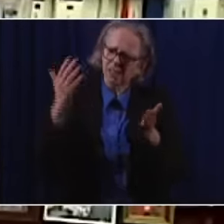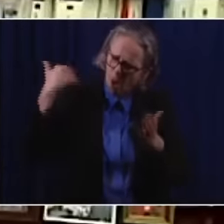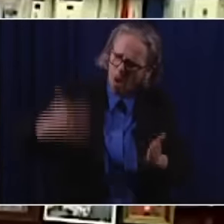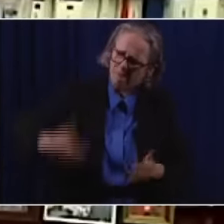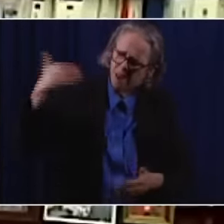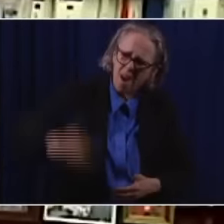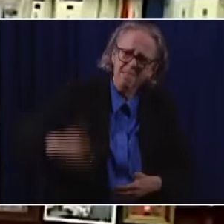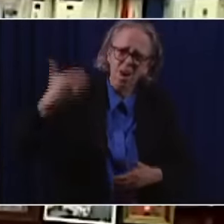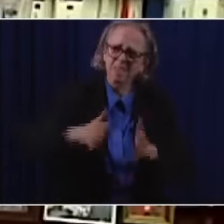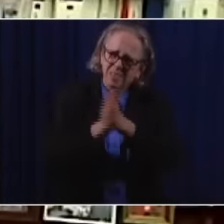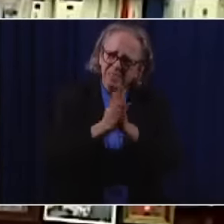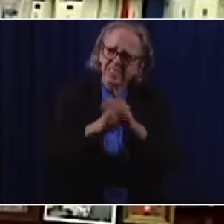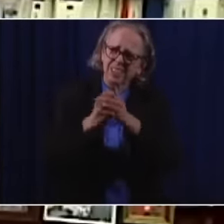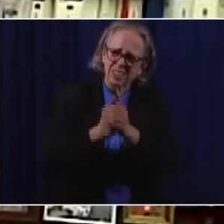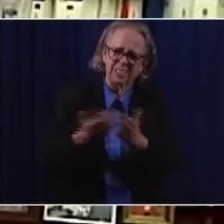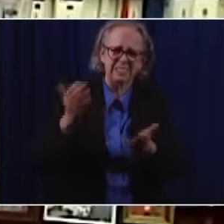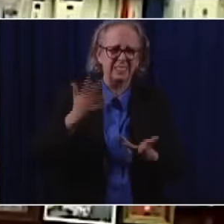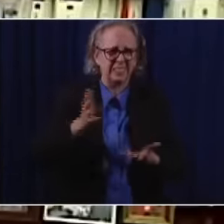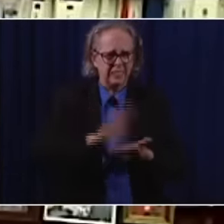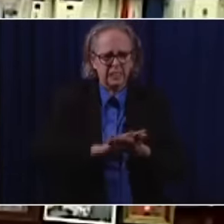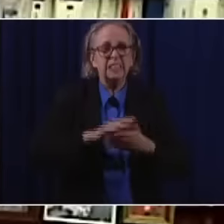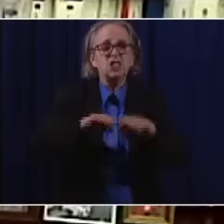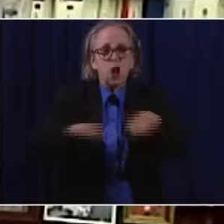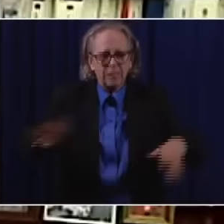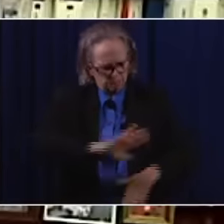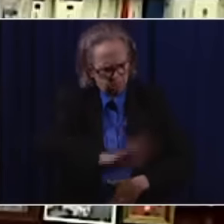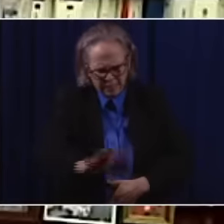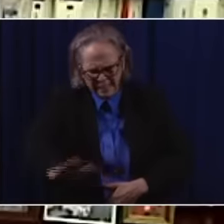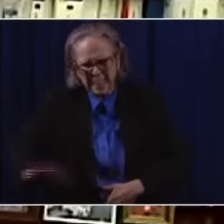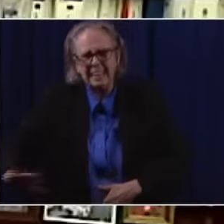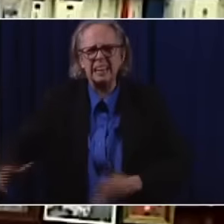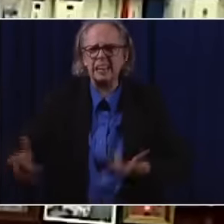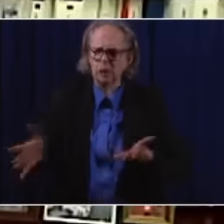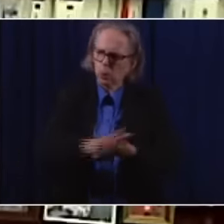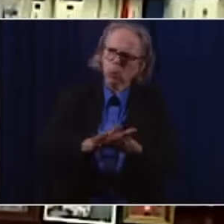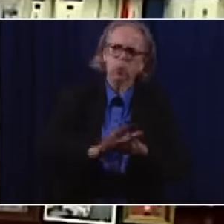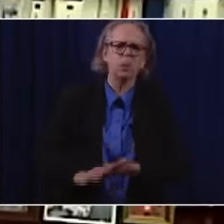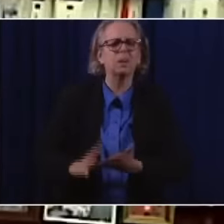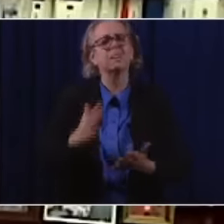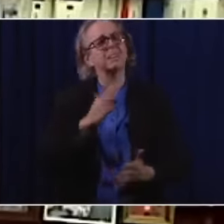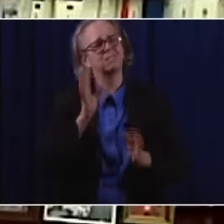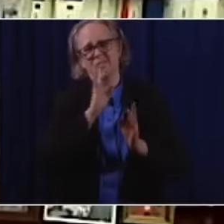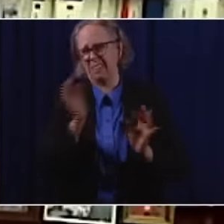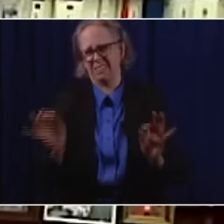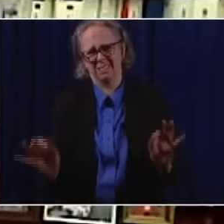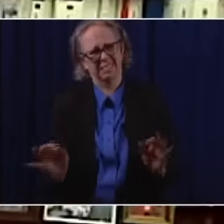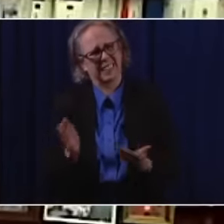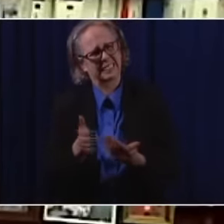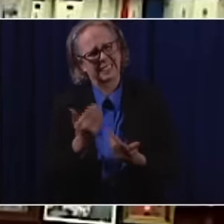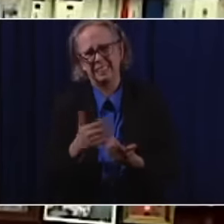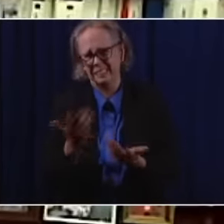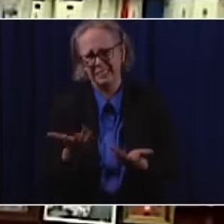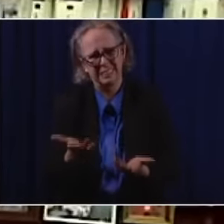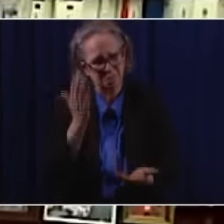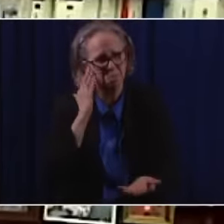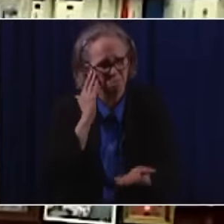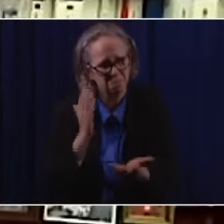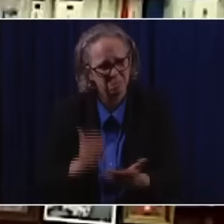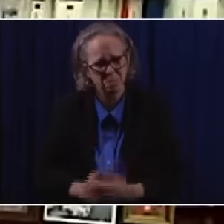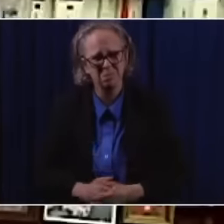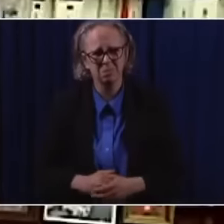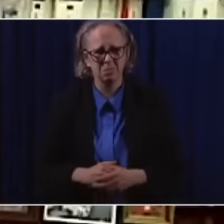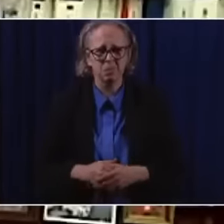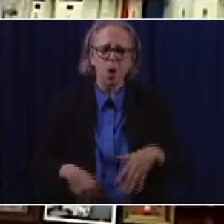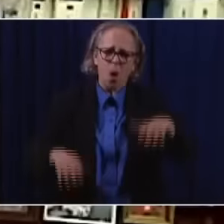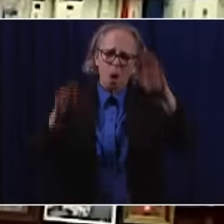clean of any risk of having the virus on them. They're relatively simple things that will hopefully, to your point earlier, even this afternoon, sir,